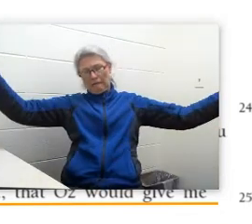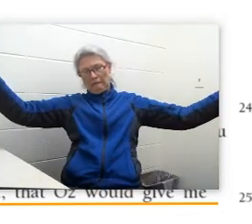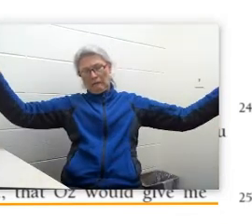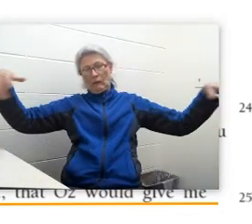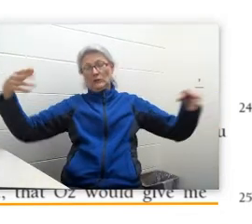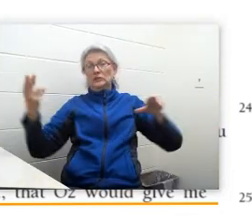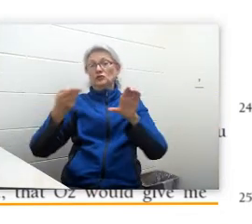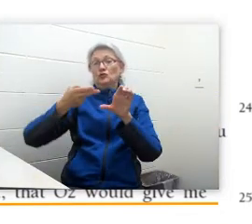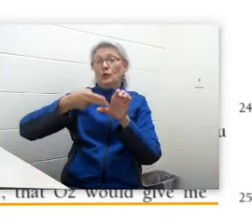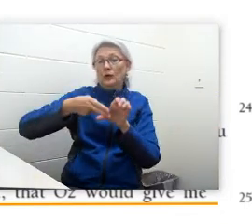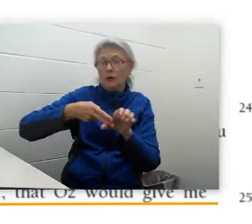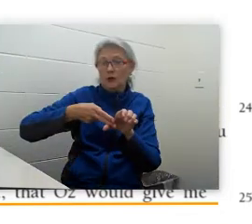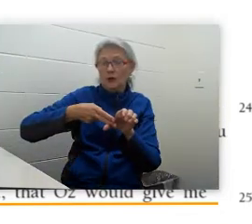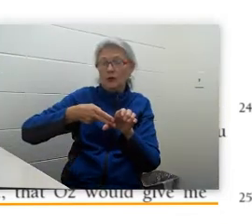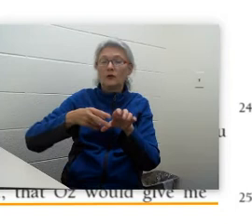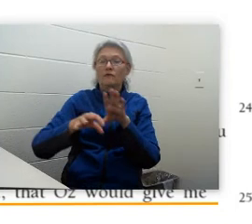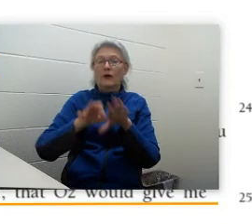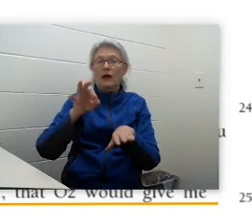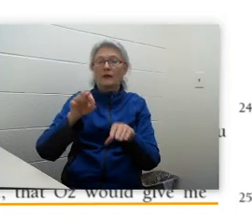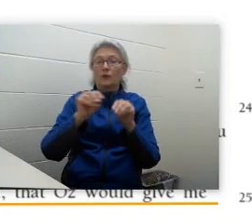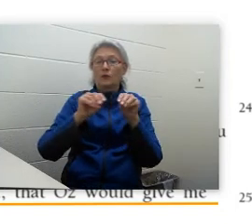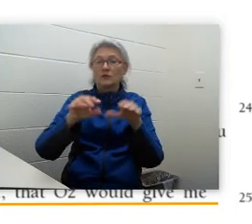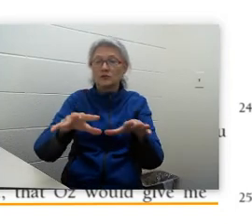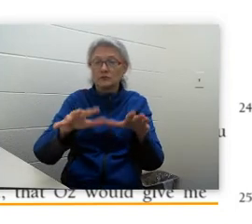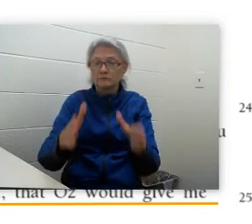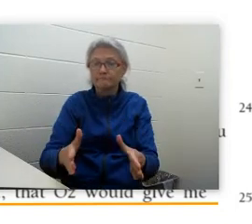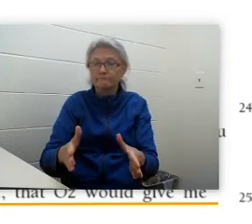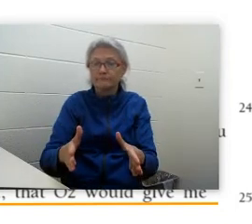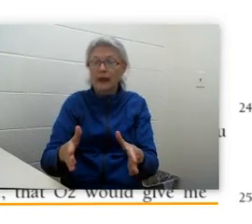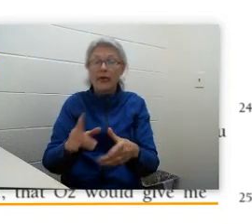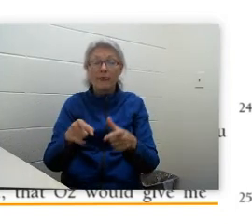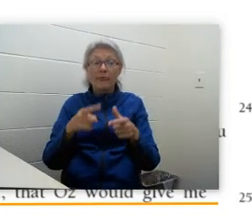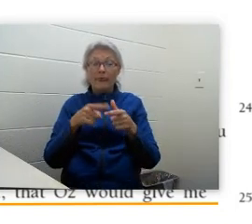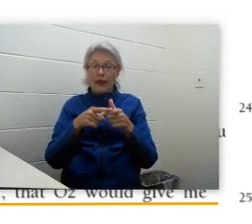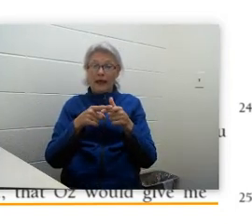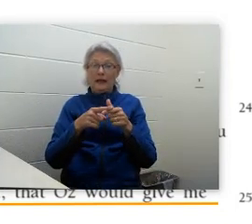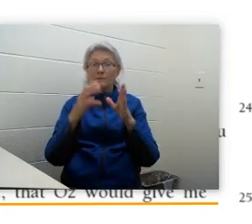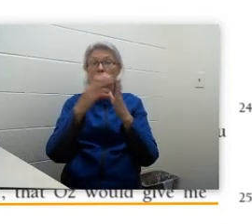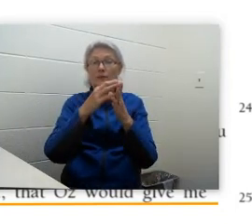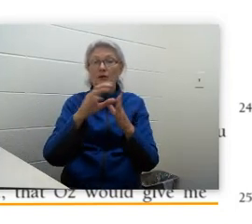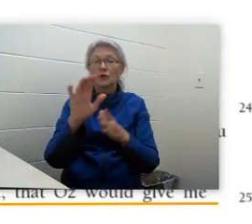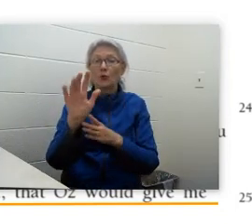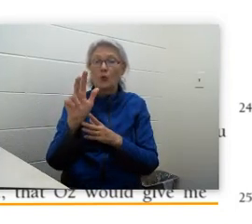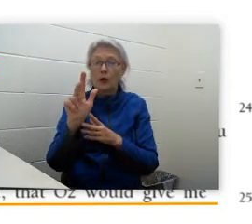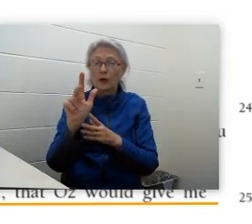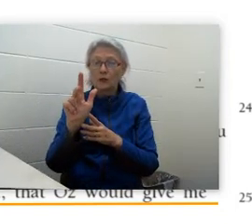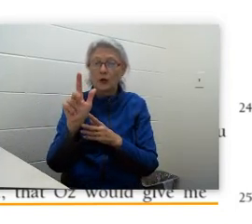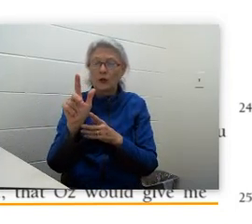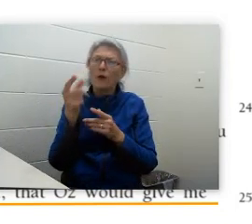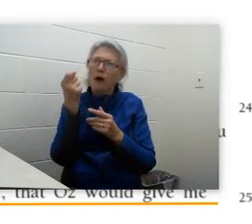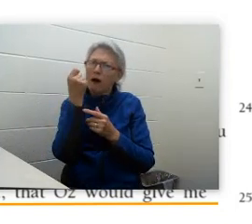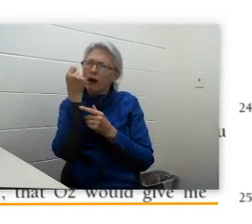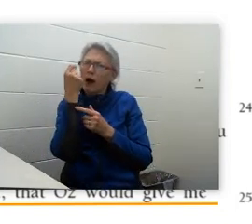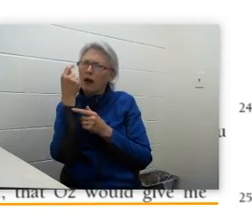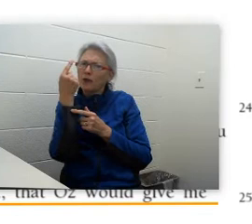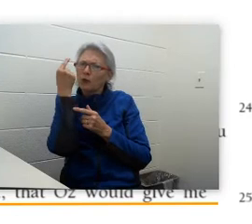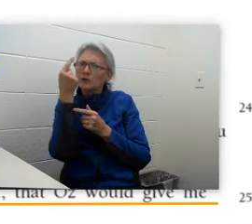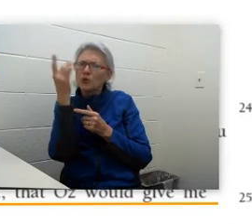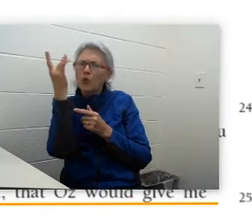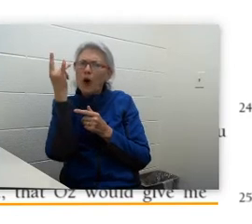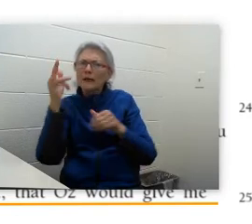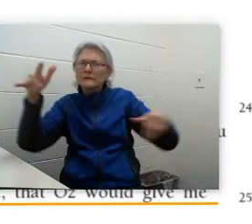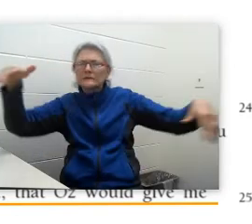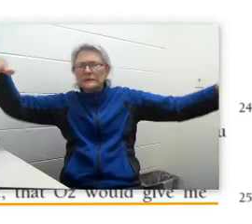with her to find the wizard. Then, in paragraph 23, We realize the reason why the